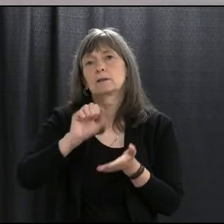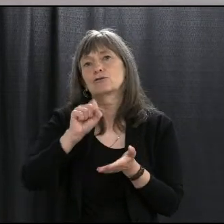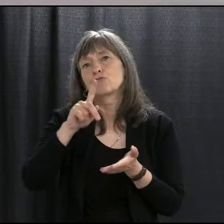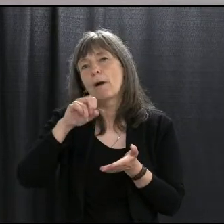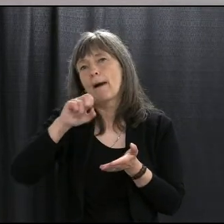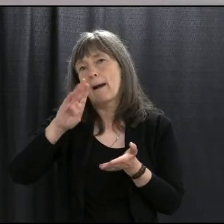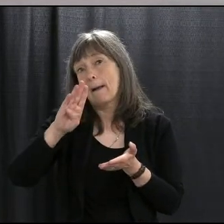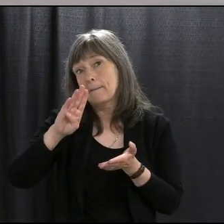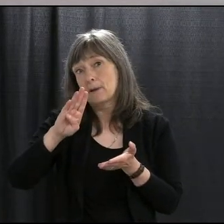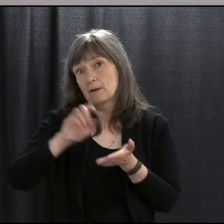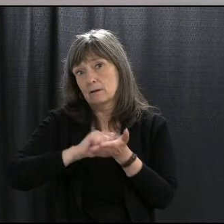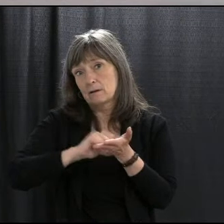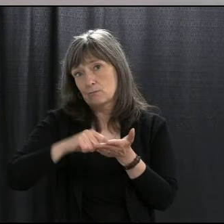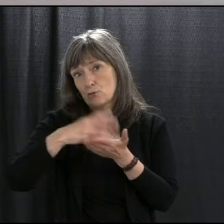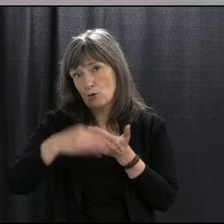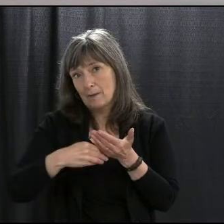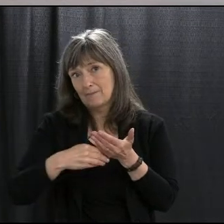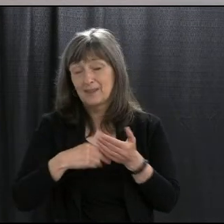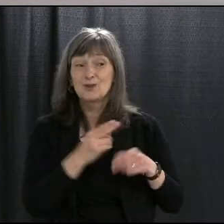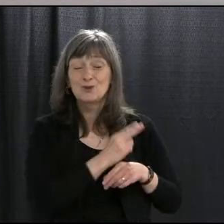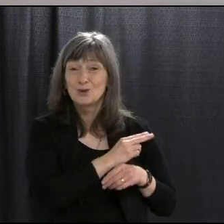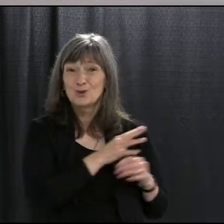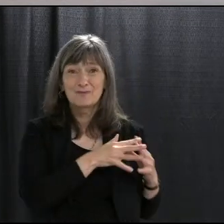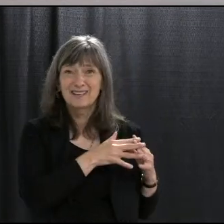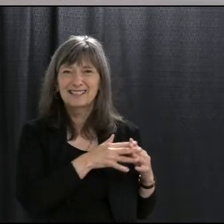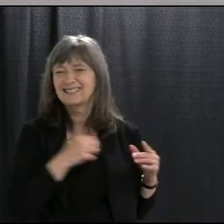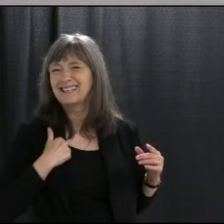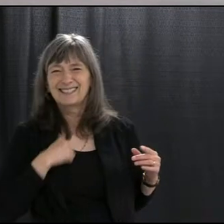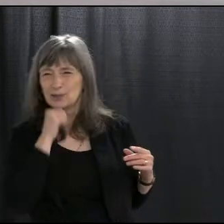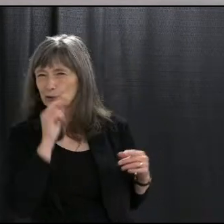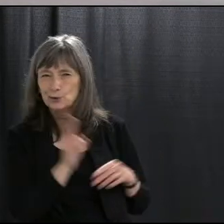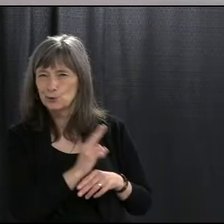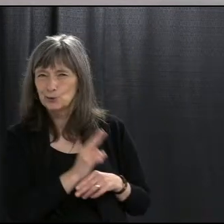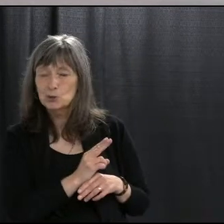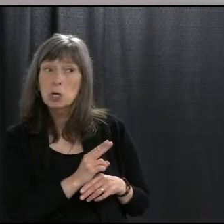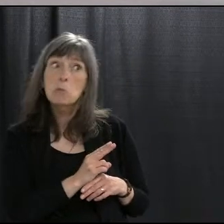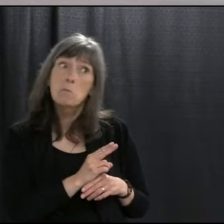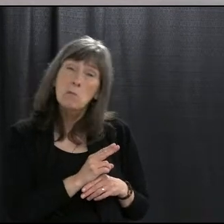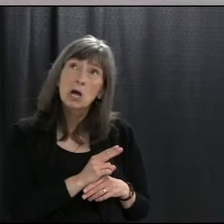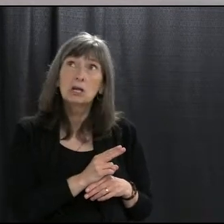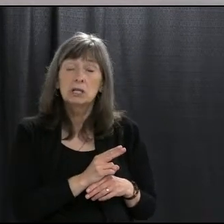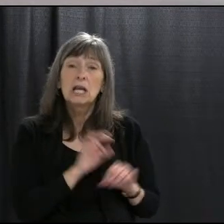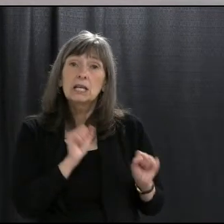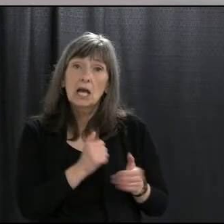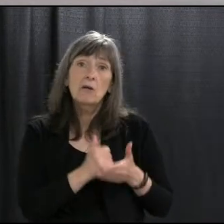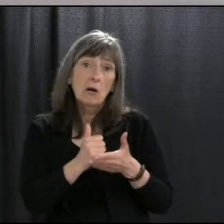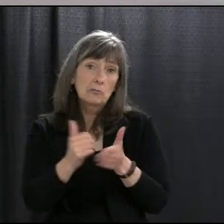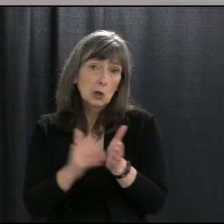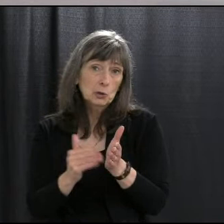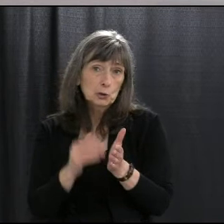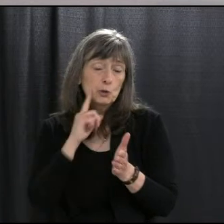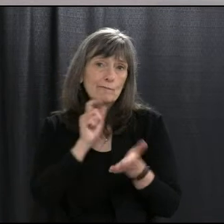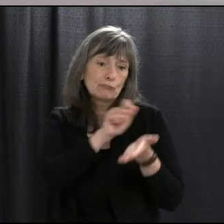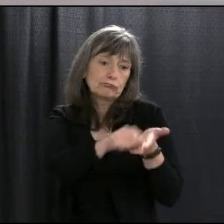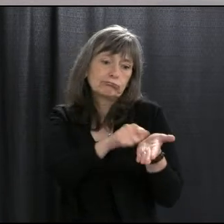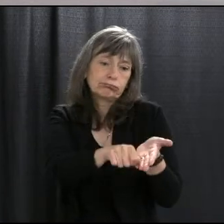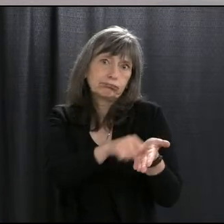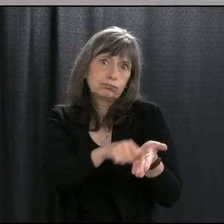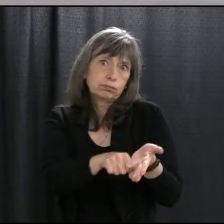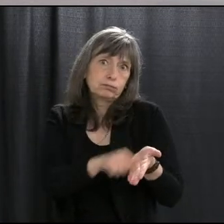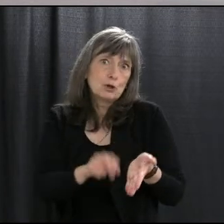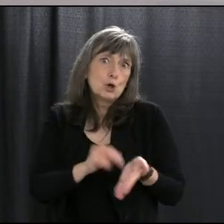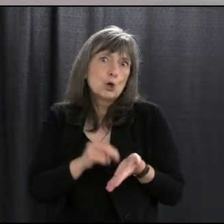are used in the United States. They're not really used in Canada. But they can also assist physicians. So we are